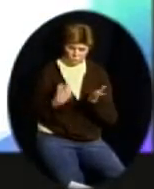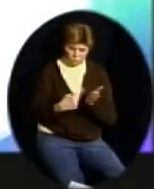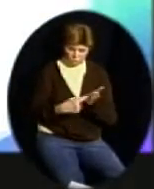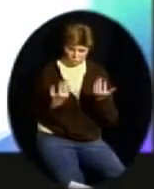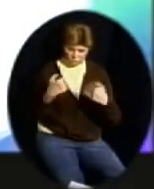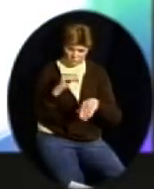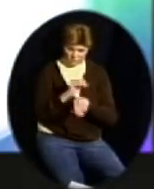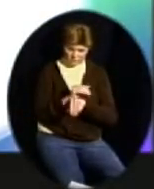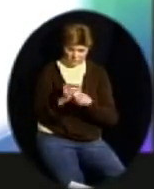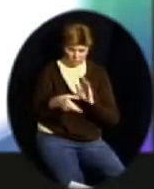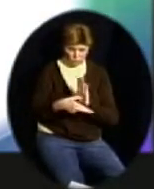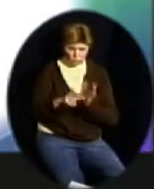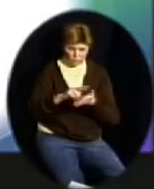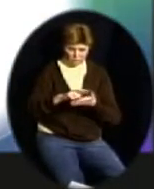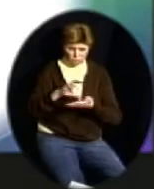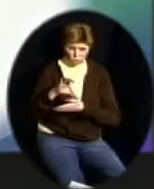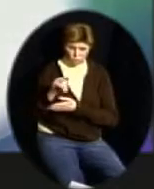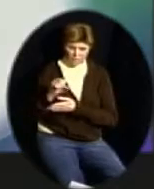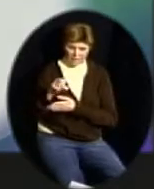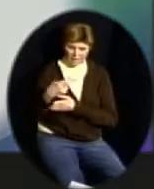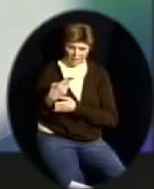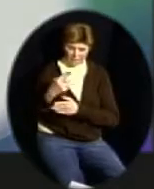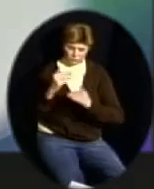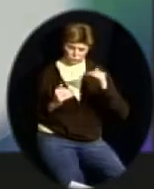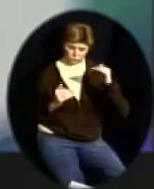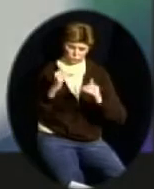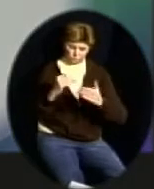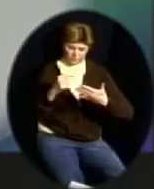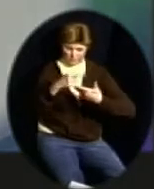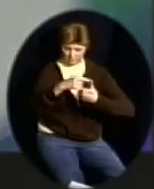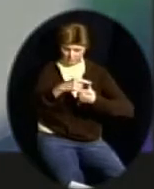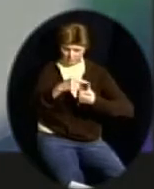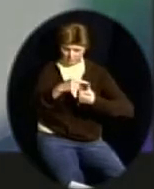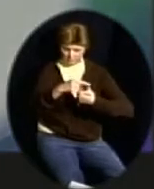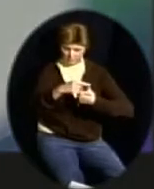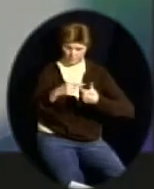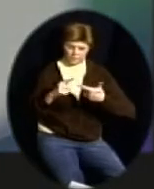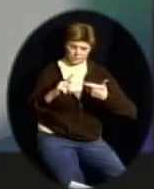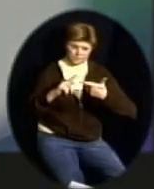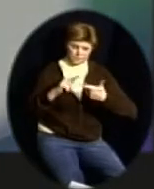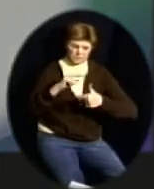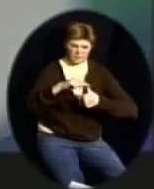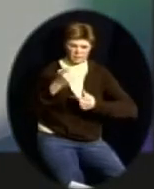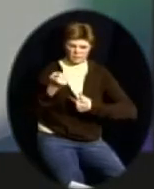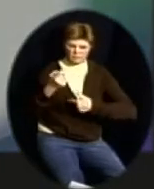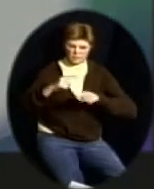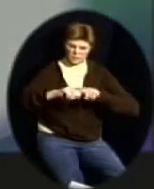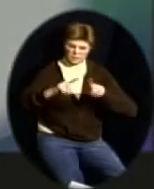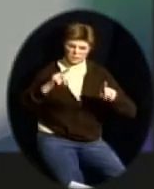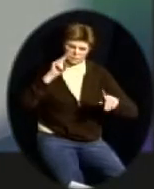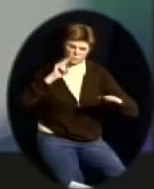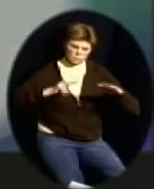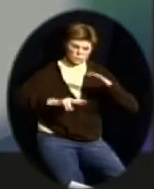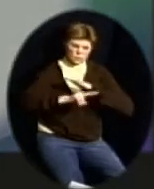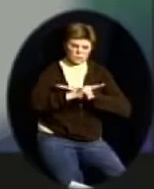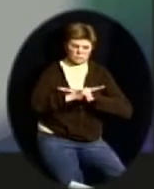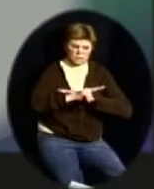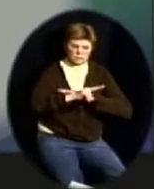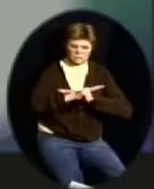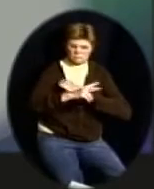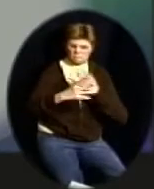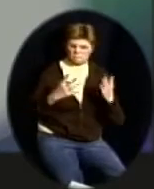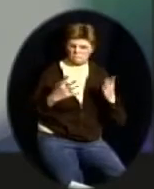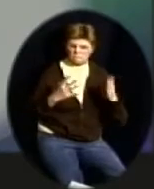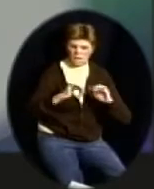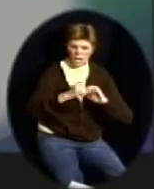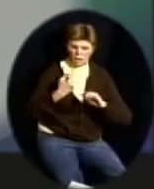a quick little review of cash balance reserves, sort of where we've been, and sort of a little different perspective of a pictorial on how we're looking